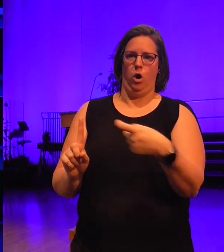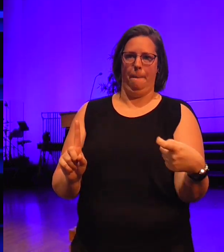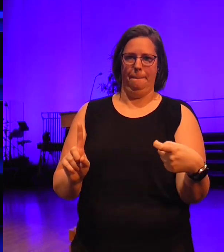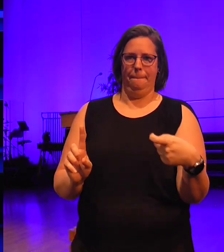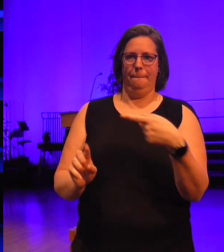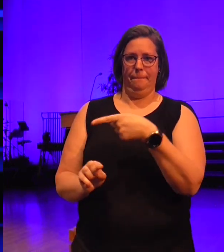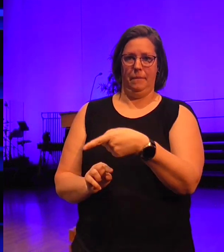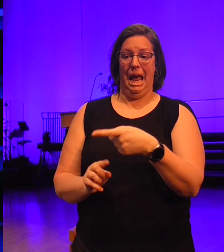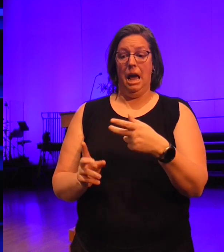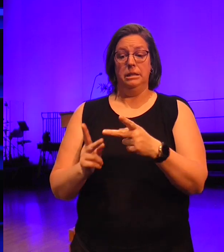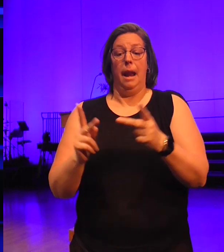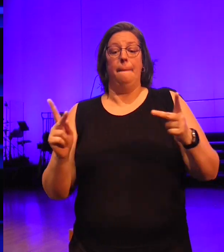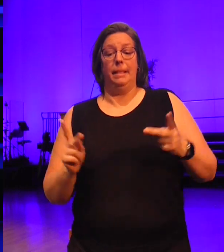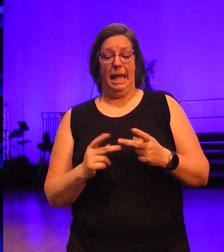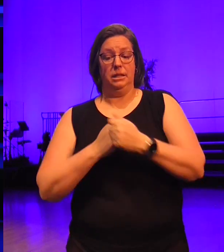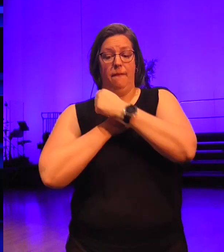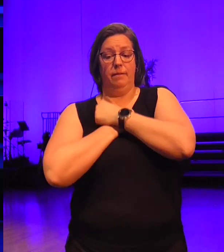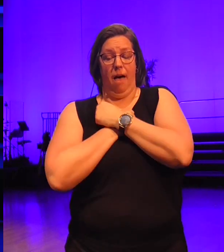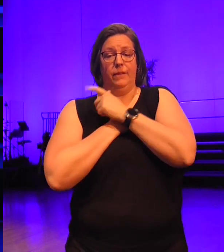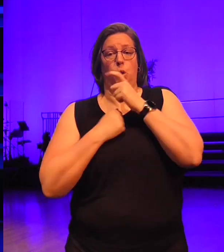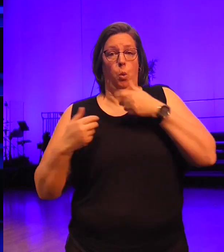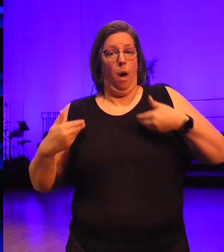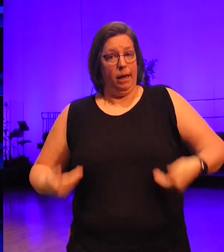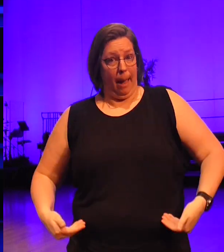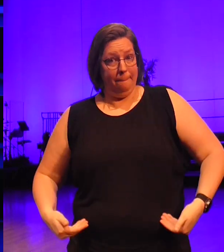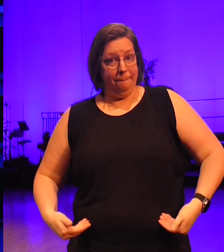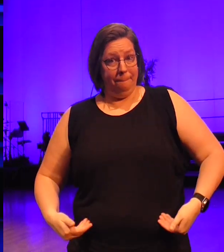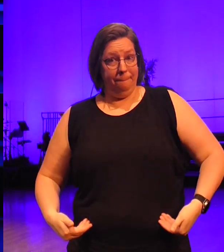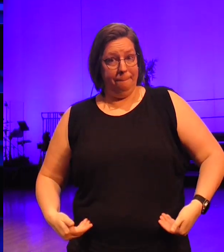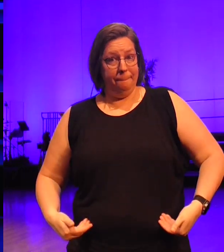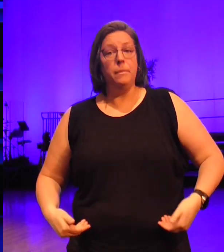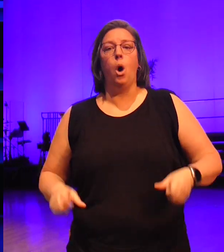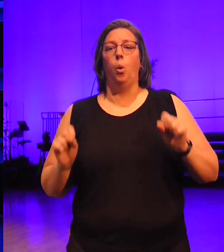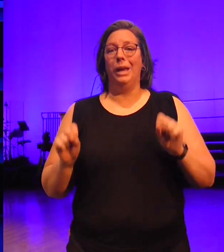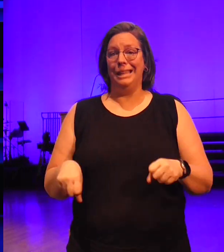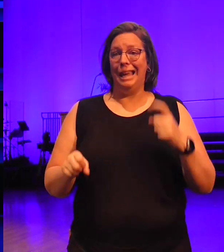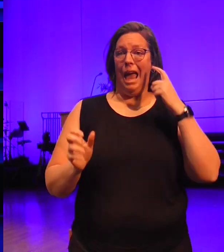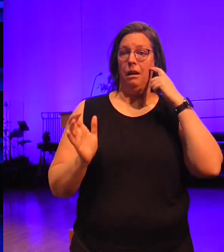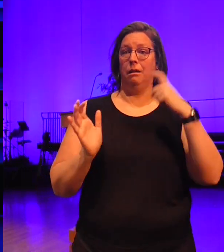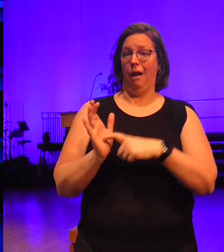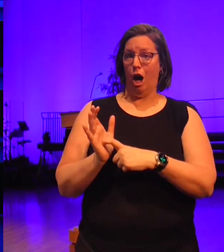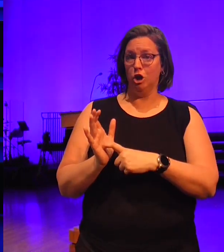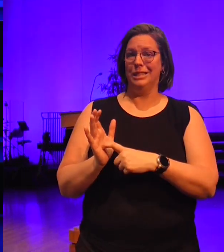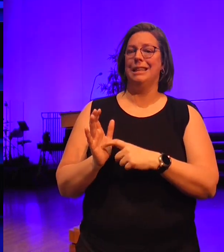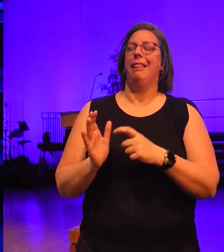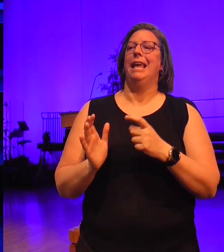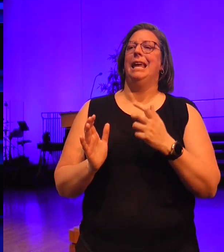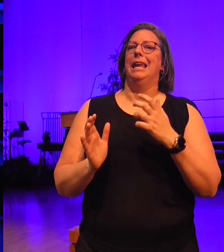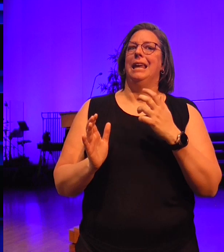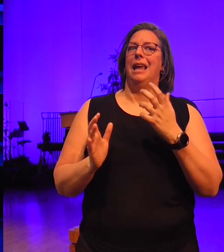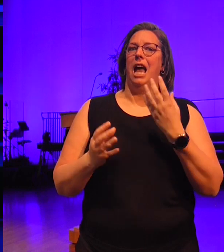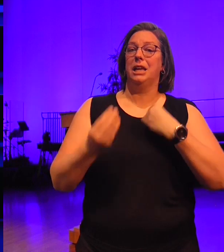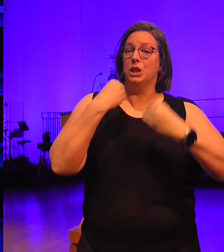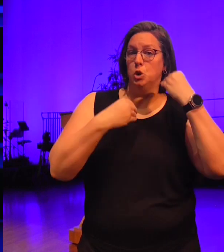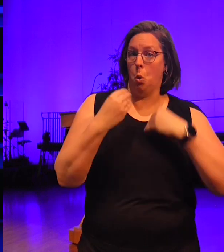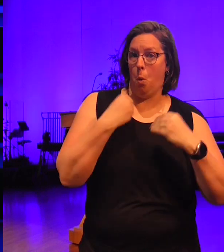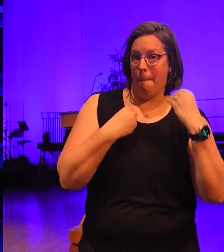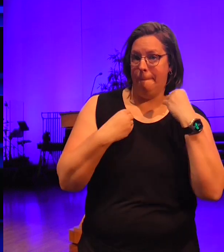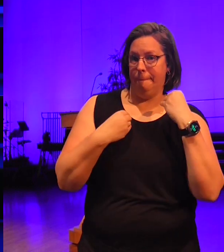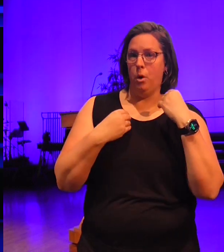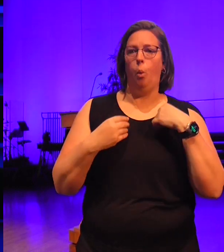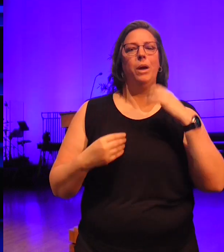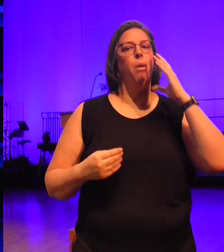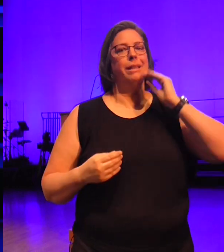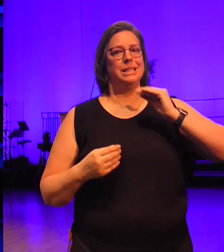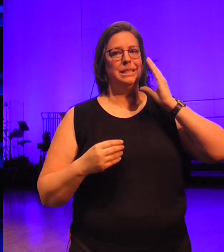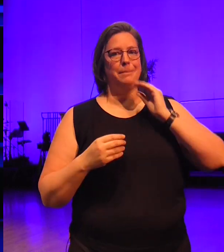of loving who we are, when we can consciously consume whatever we're enjoying, we can experience its richness.